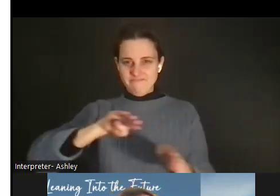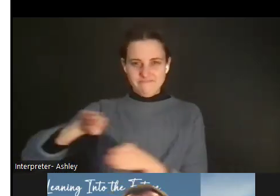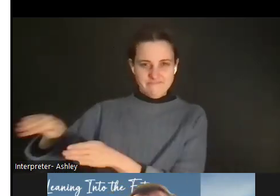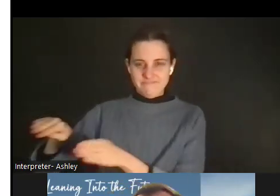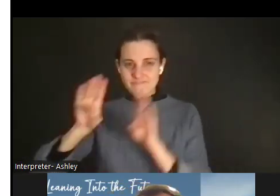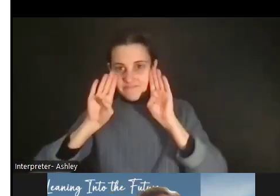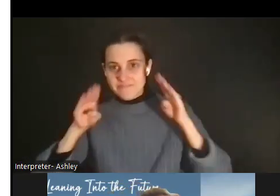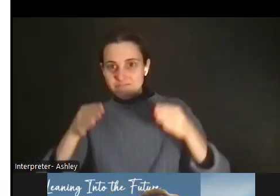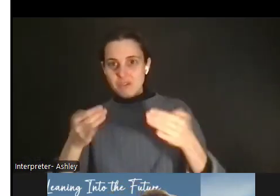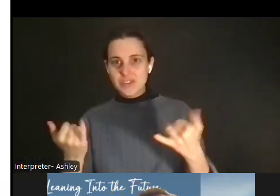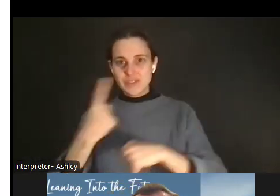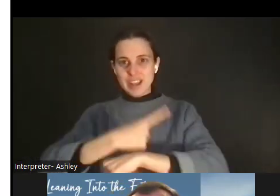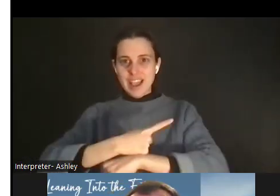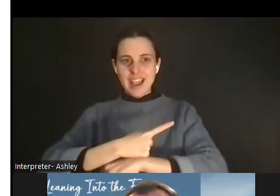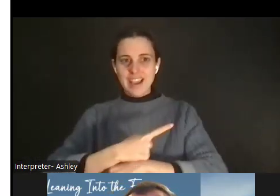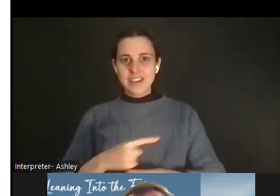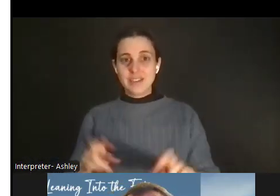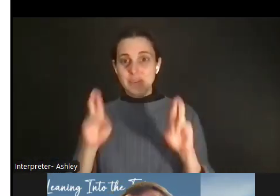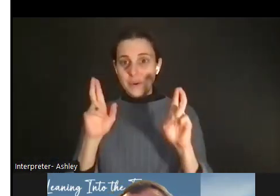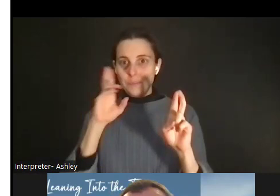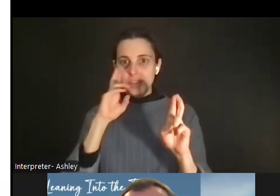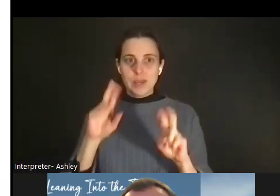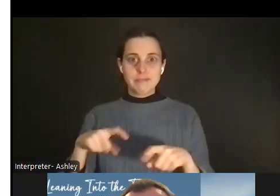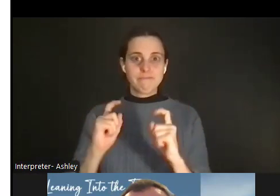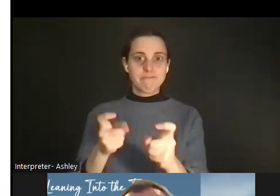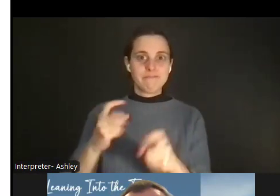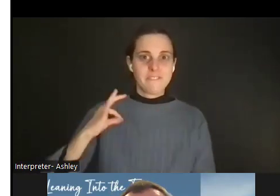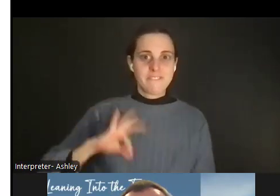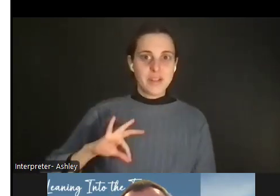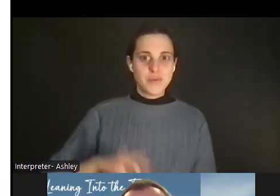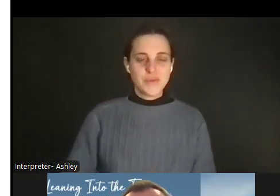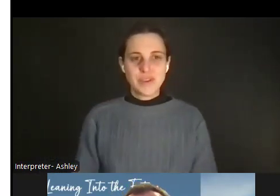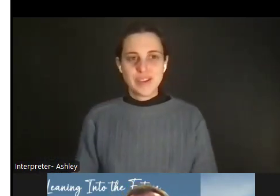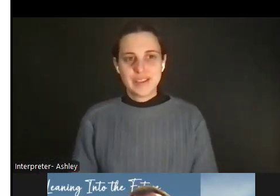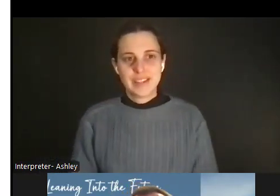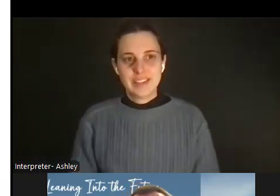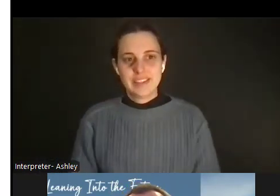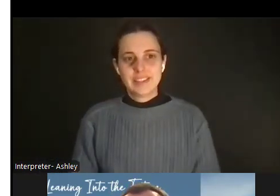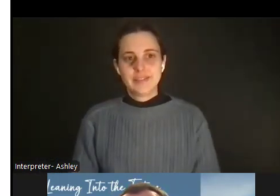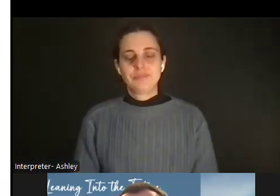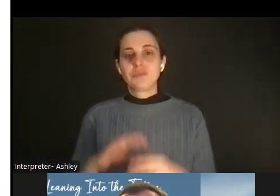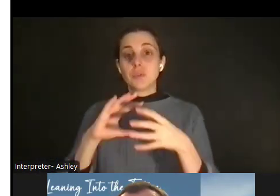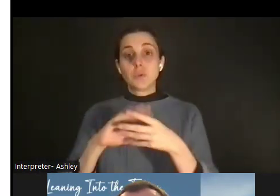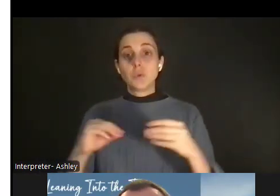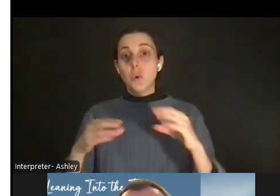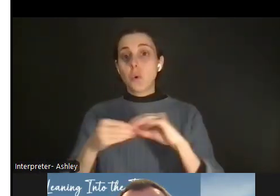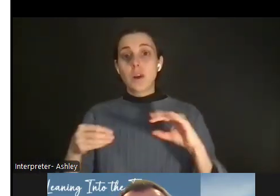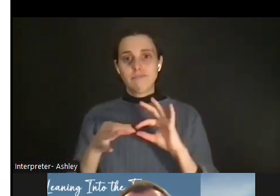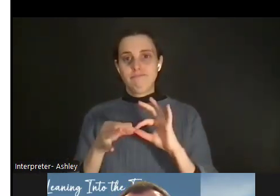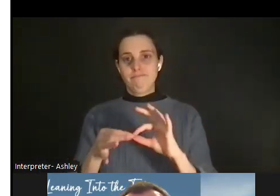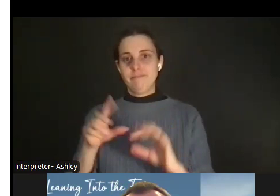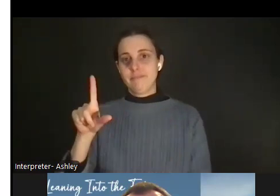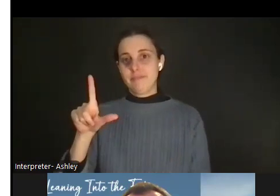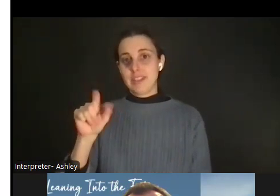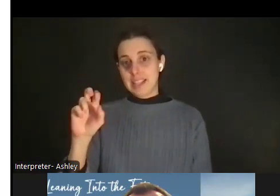going to hopefully add value to your day. The story of Lean for our group, FPPS,